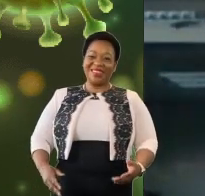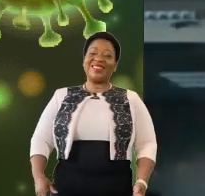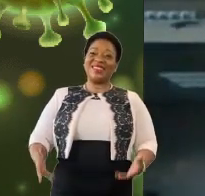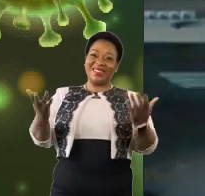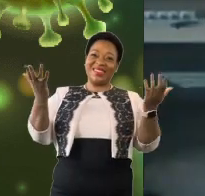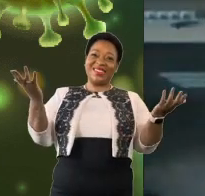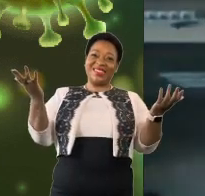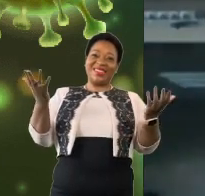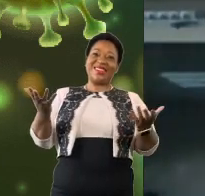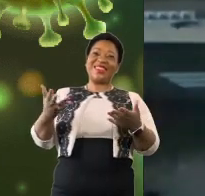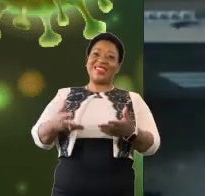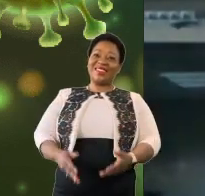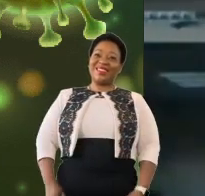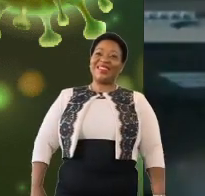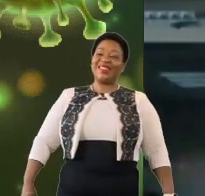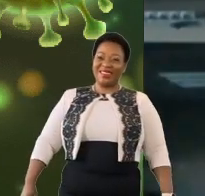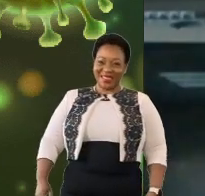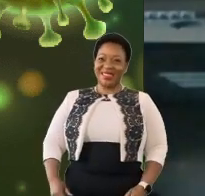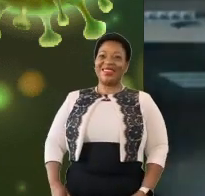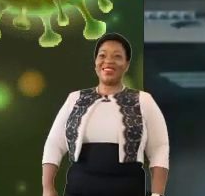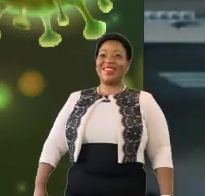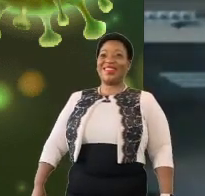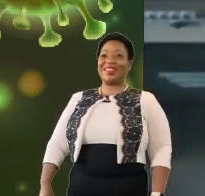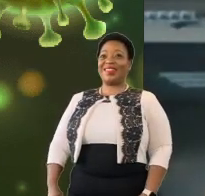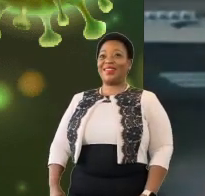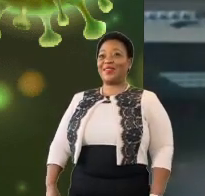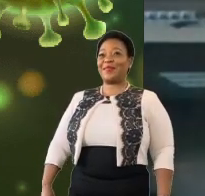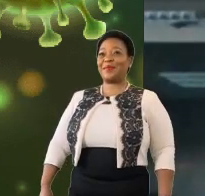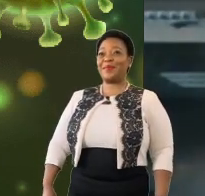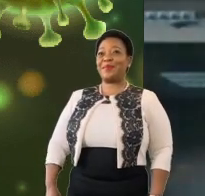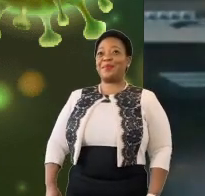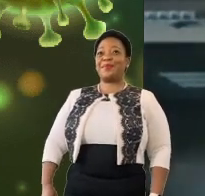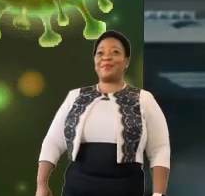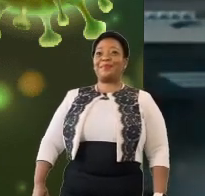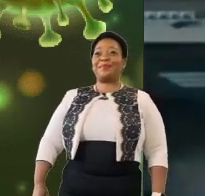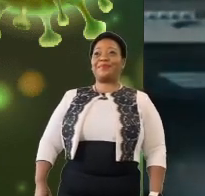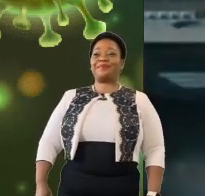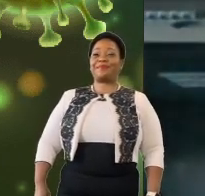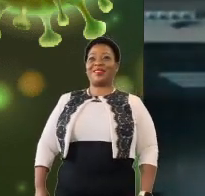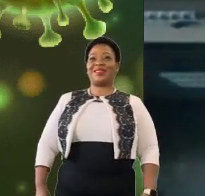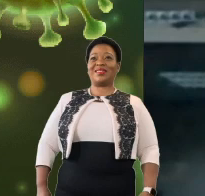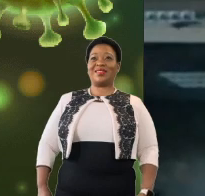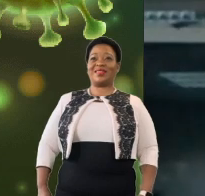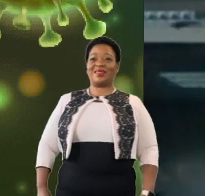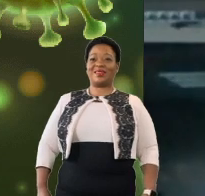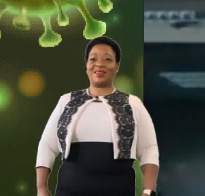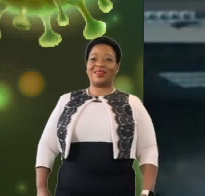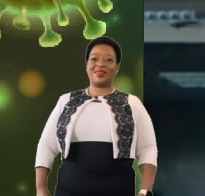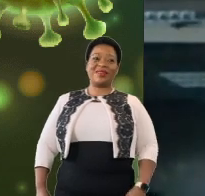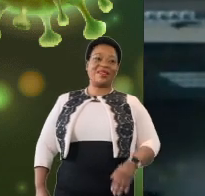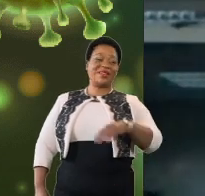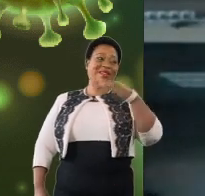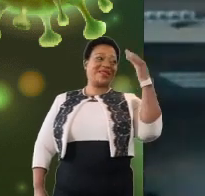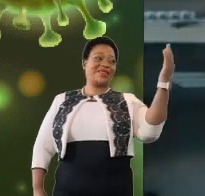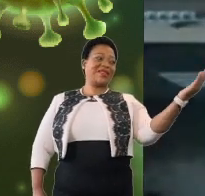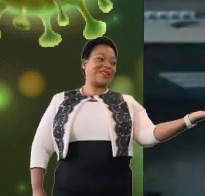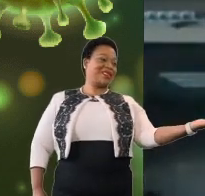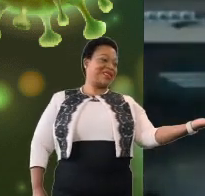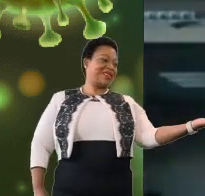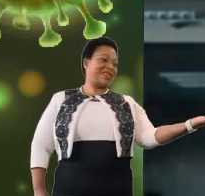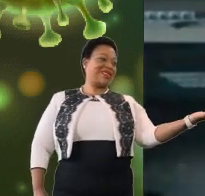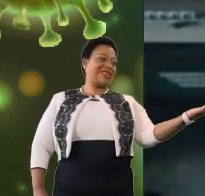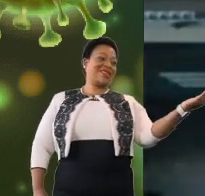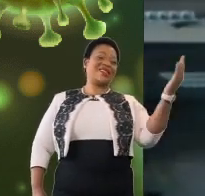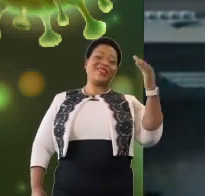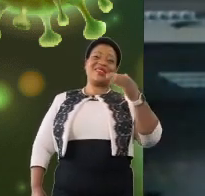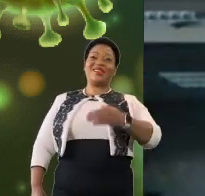can tick a box in terms of ensuring that they meet some of the regulations in terms of preparedness before